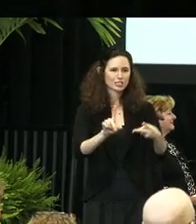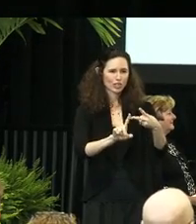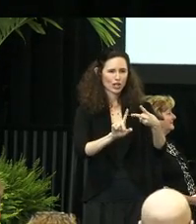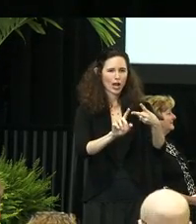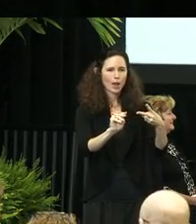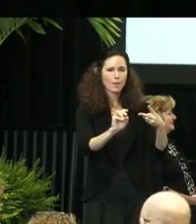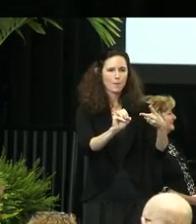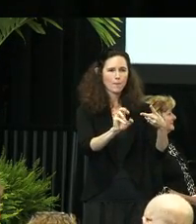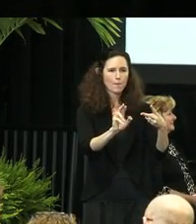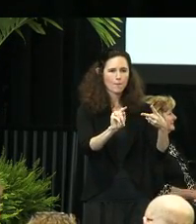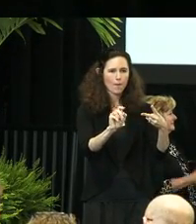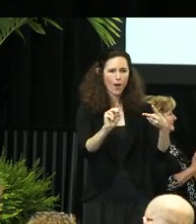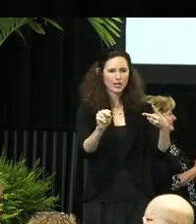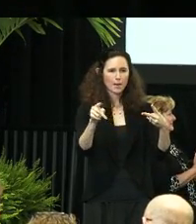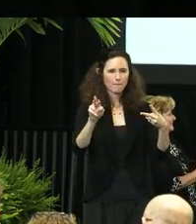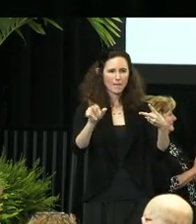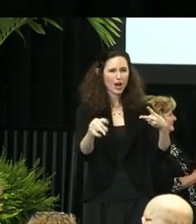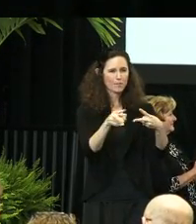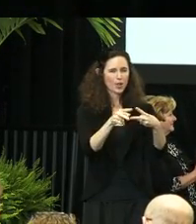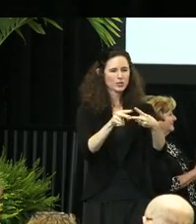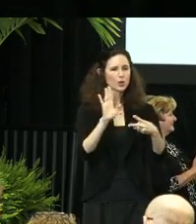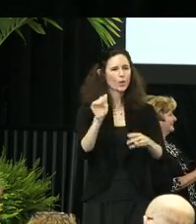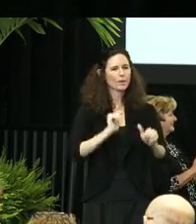the administrative offices. They're going to perform a ditty.